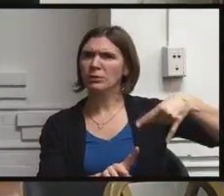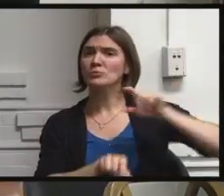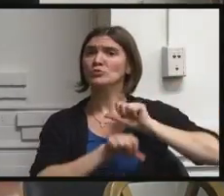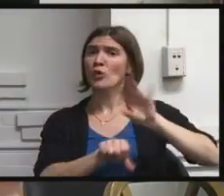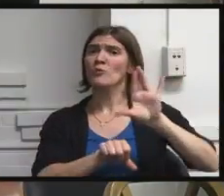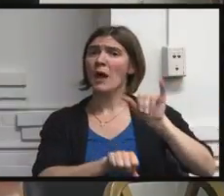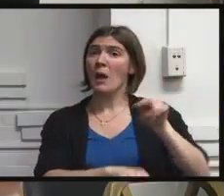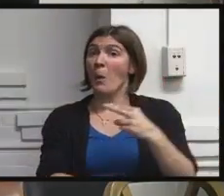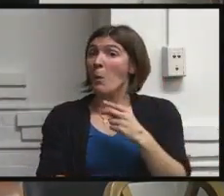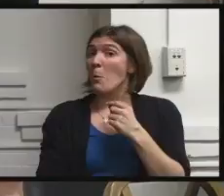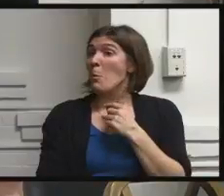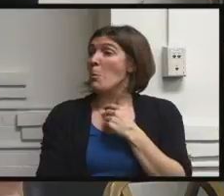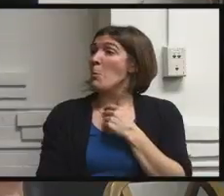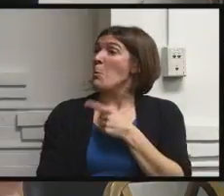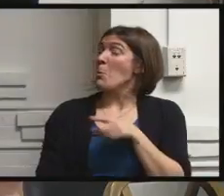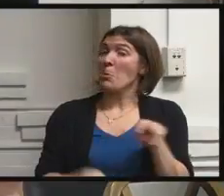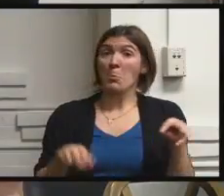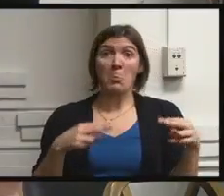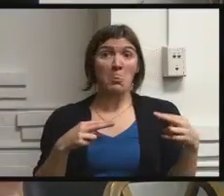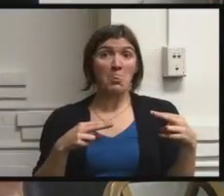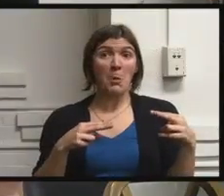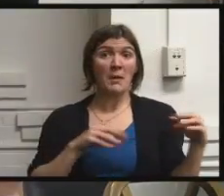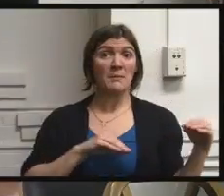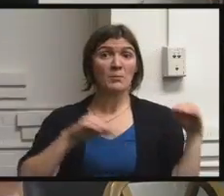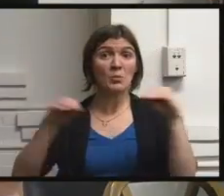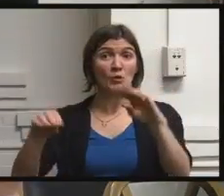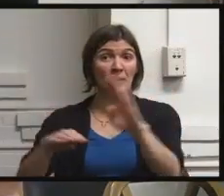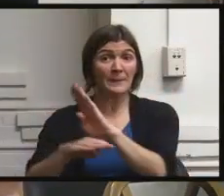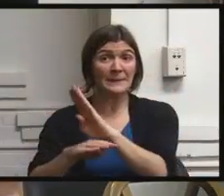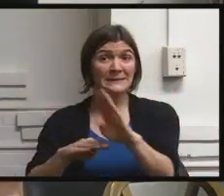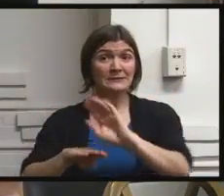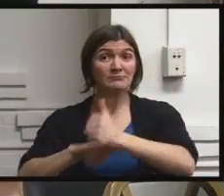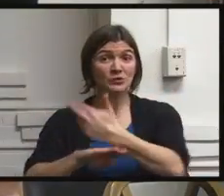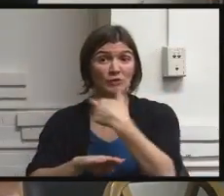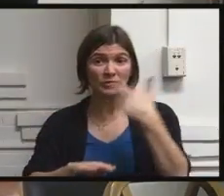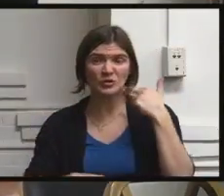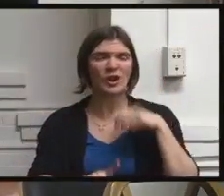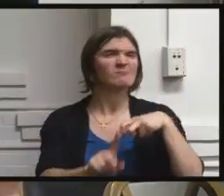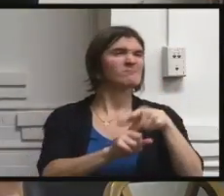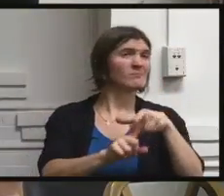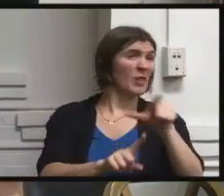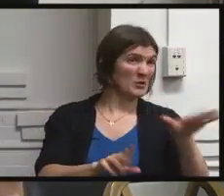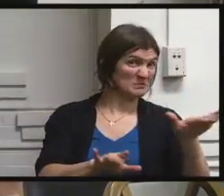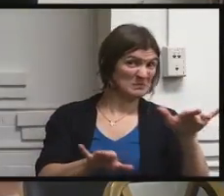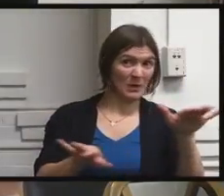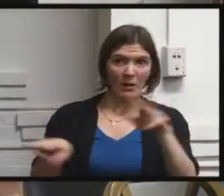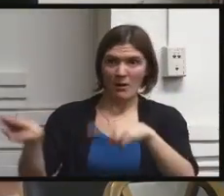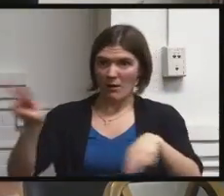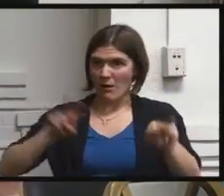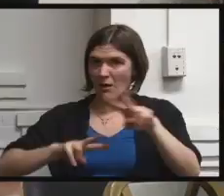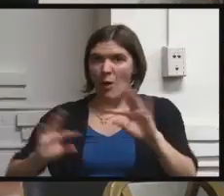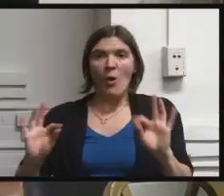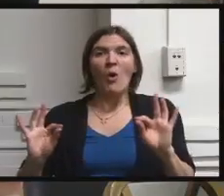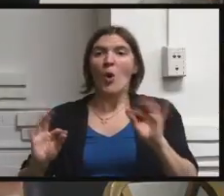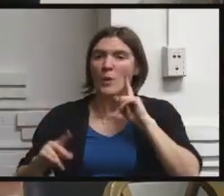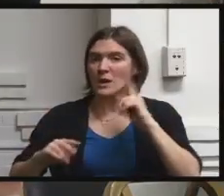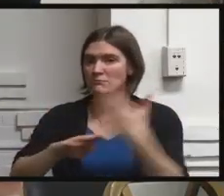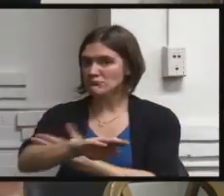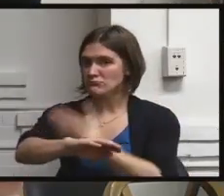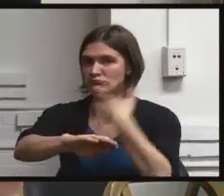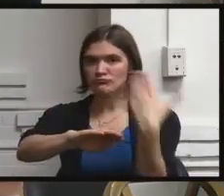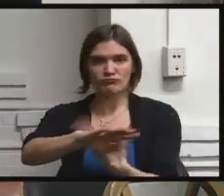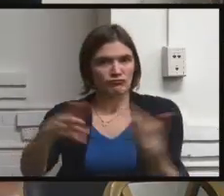by it one day and thought, well, we might want to move in there. And spoke to the landlord. We loved the place. We spent a couple months remodeling